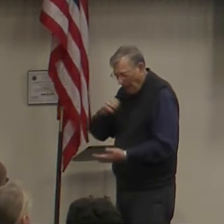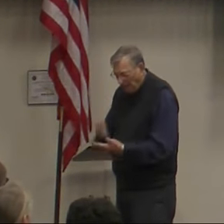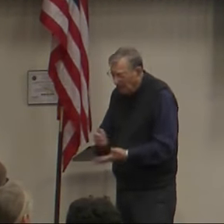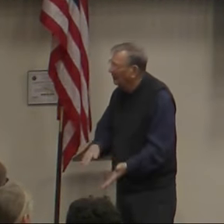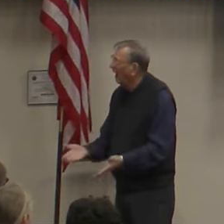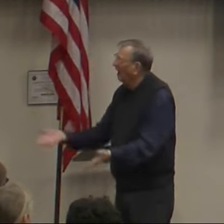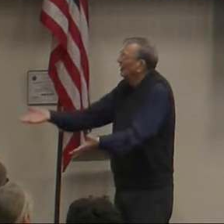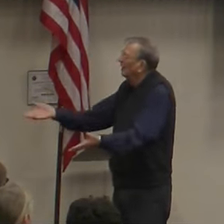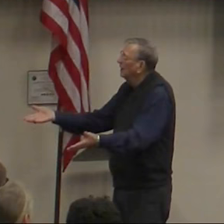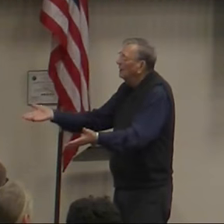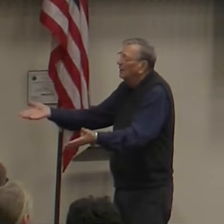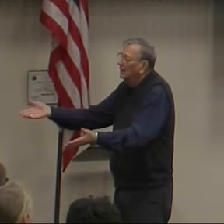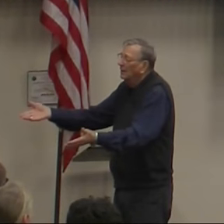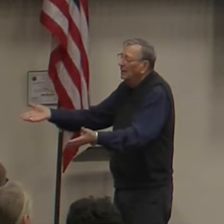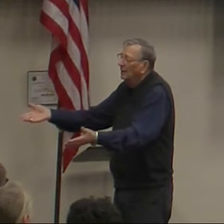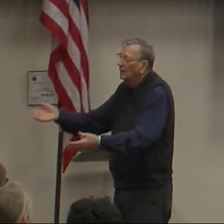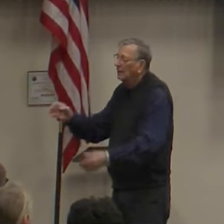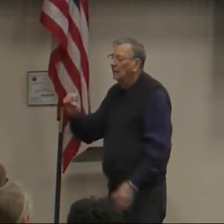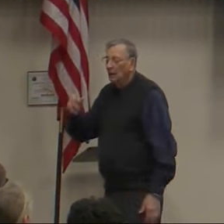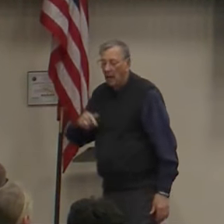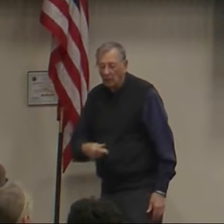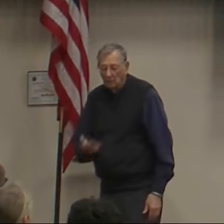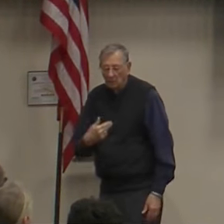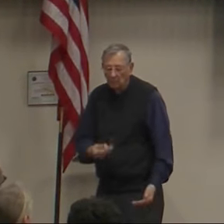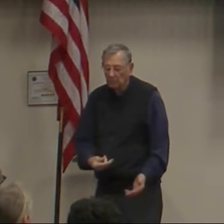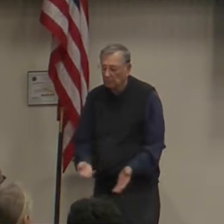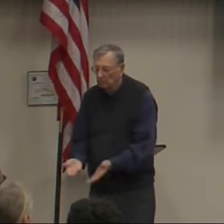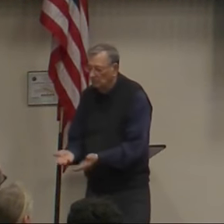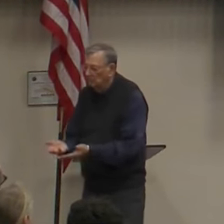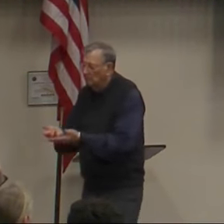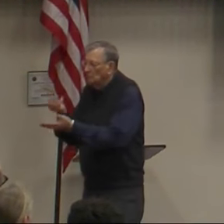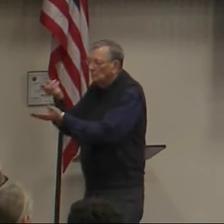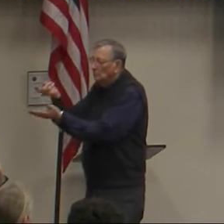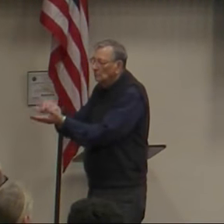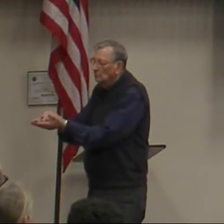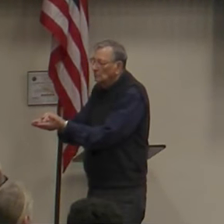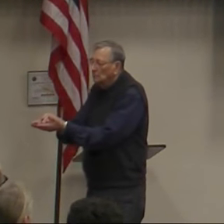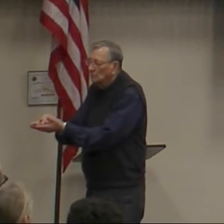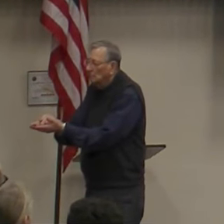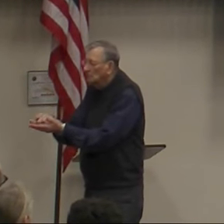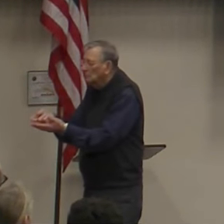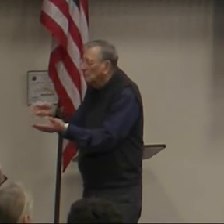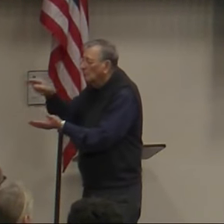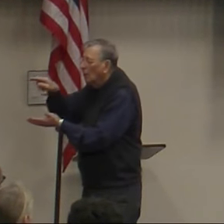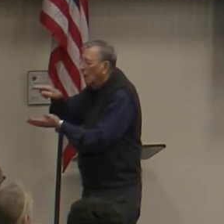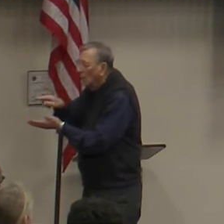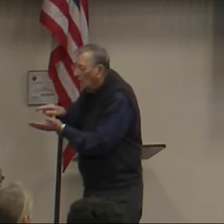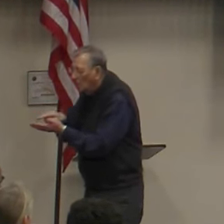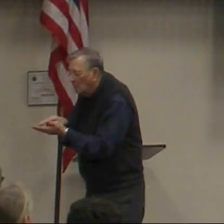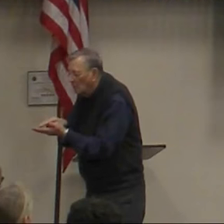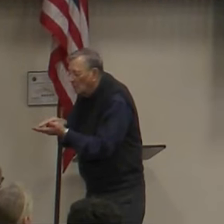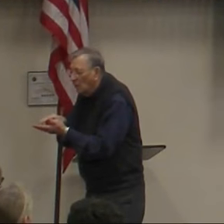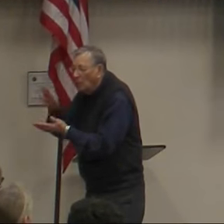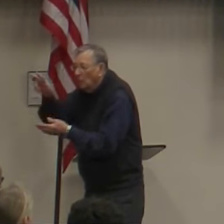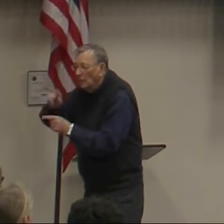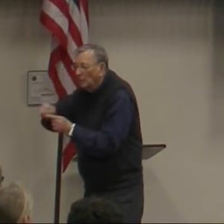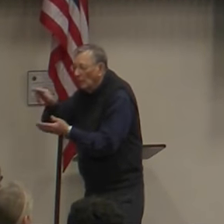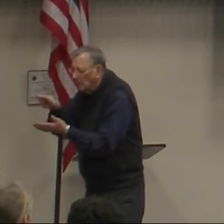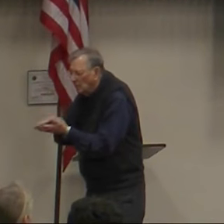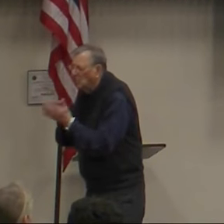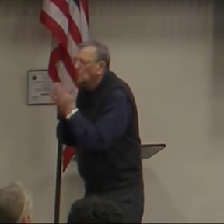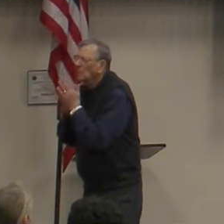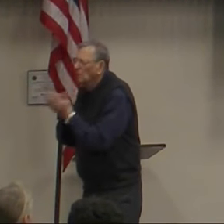has died. Elijah takes him up to the room he's staying in, lays him out on the bed, lays out over him three different